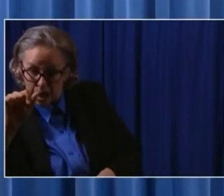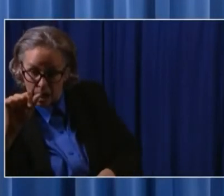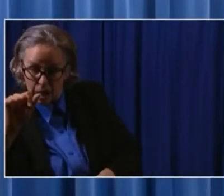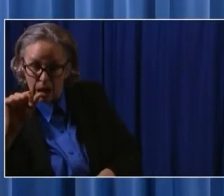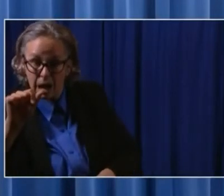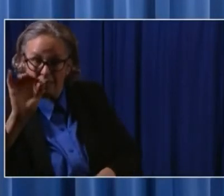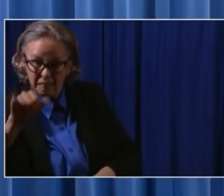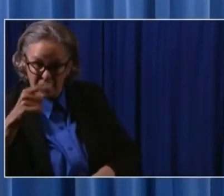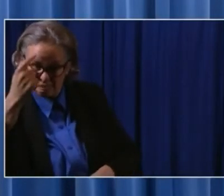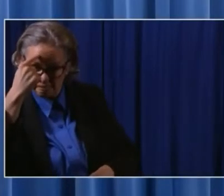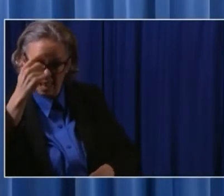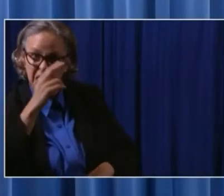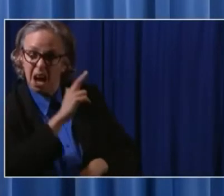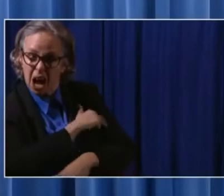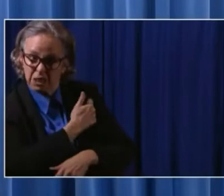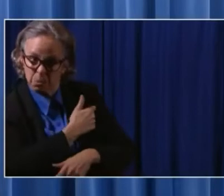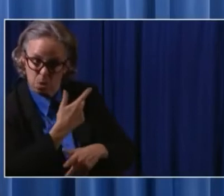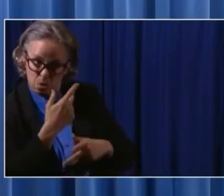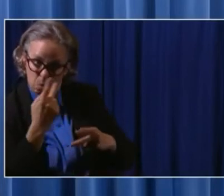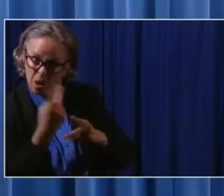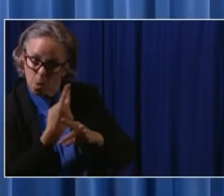or is it going to get worse?